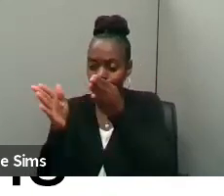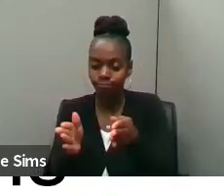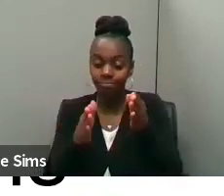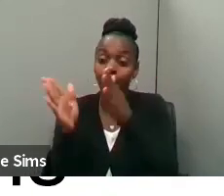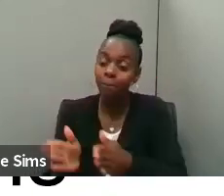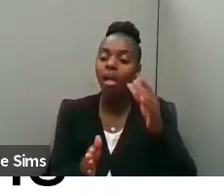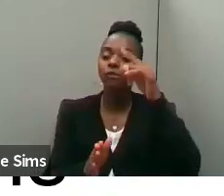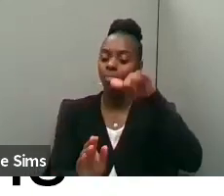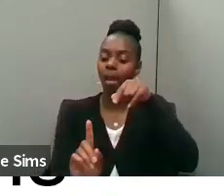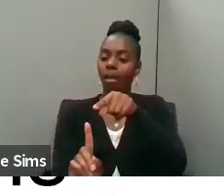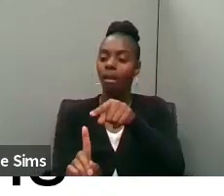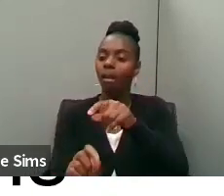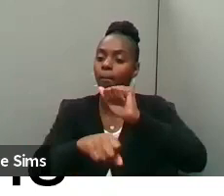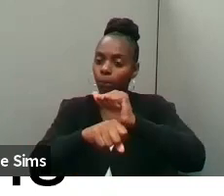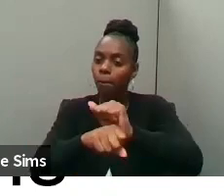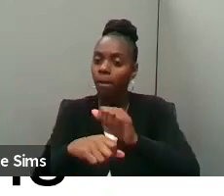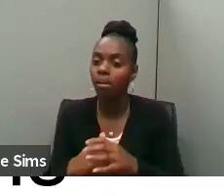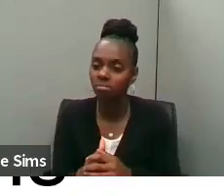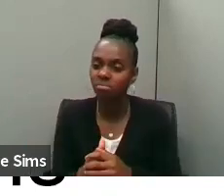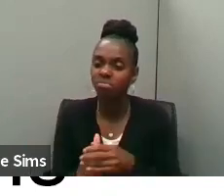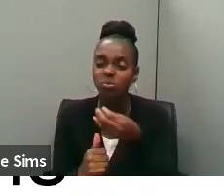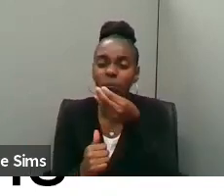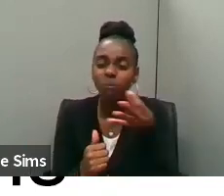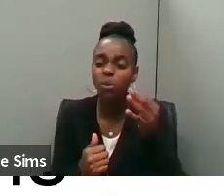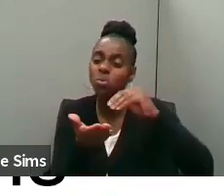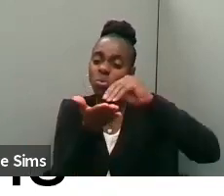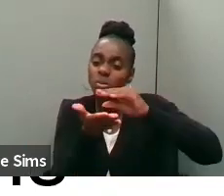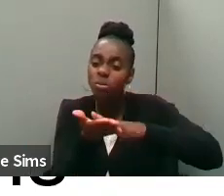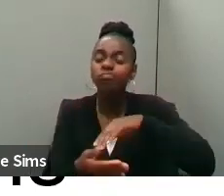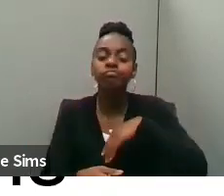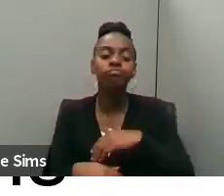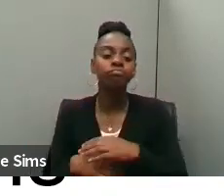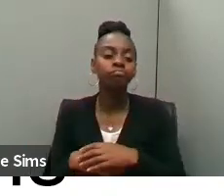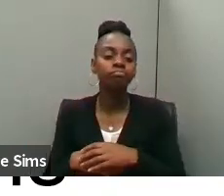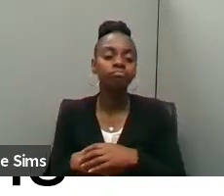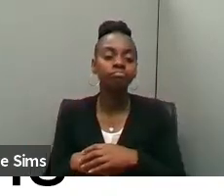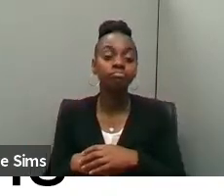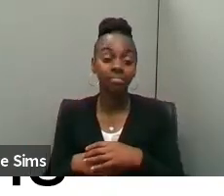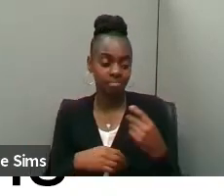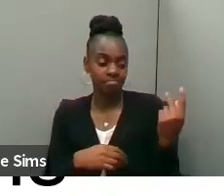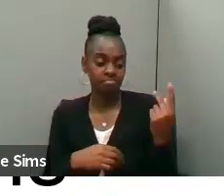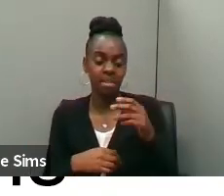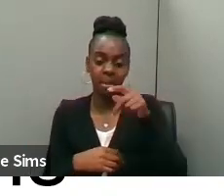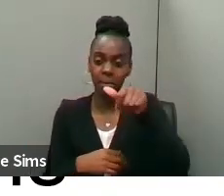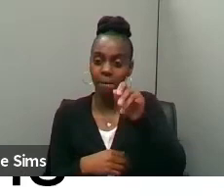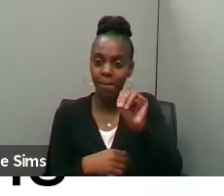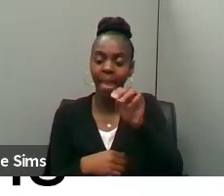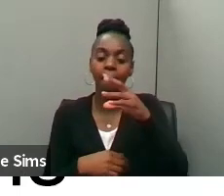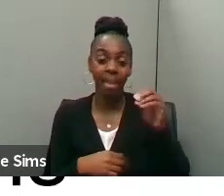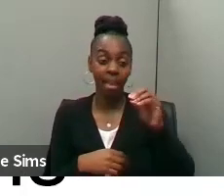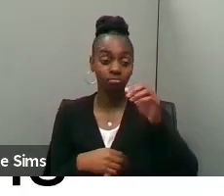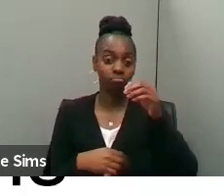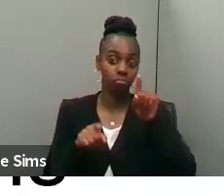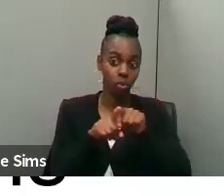employment. So a couple notes on this. So as Pam and Aisha mentioned, it is generally